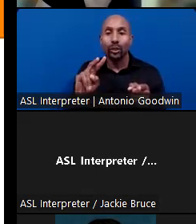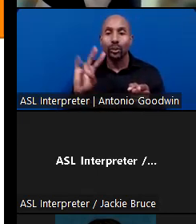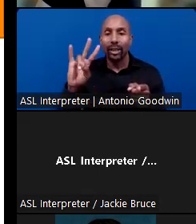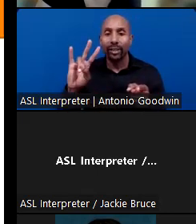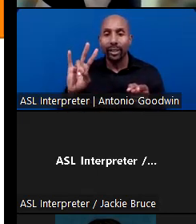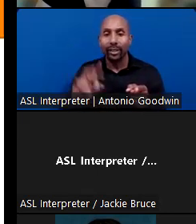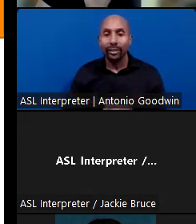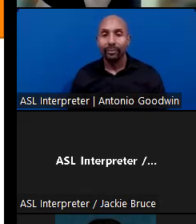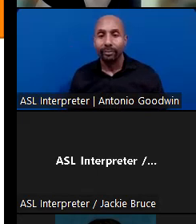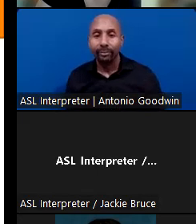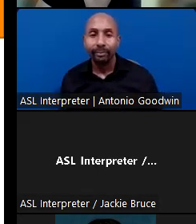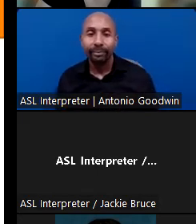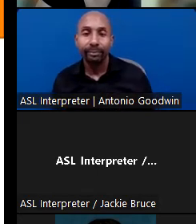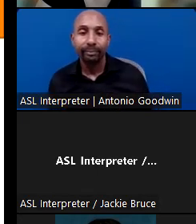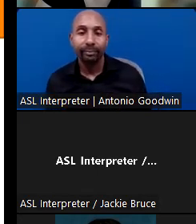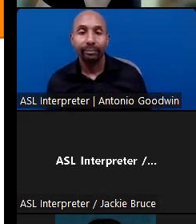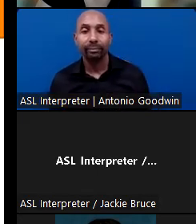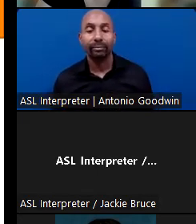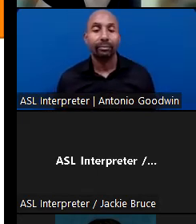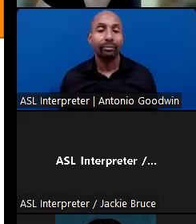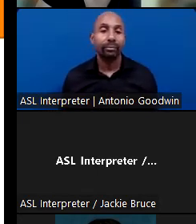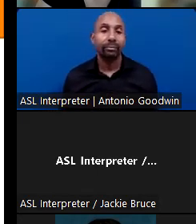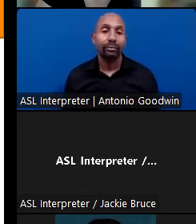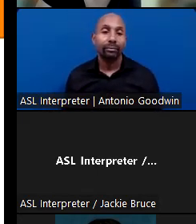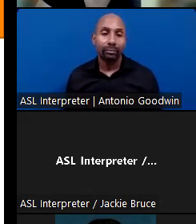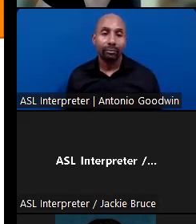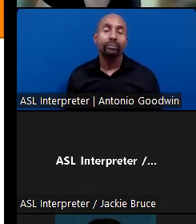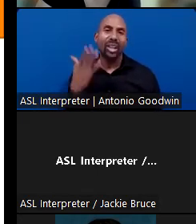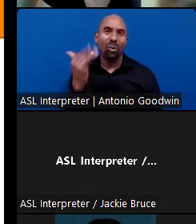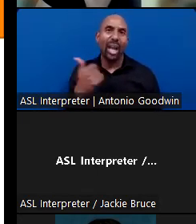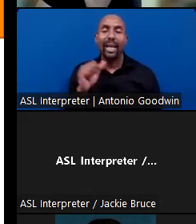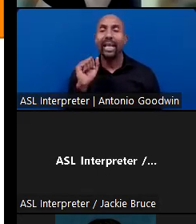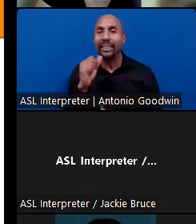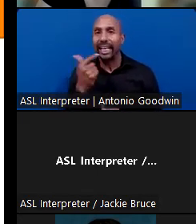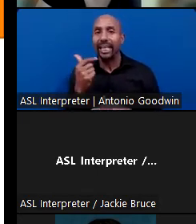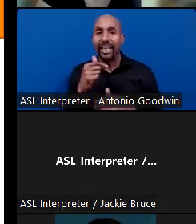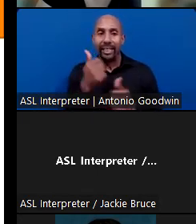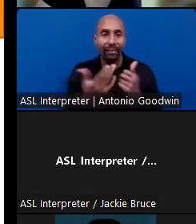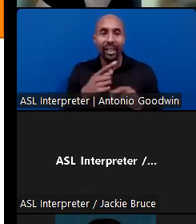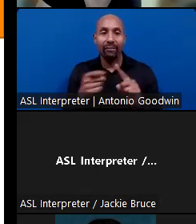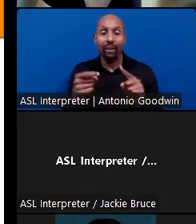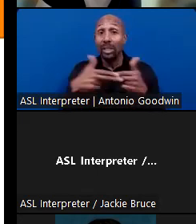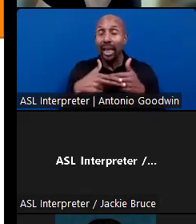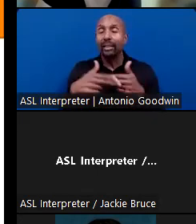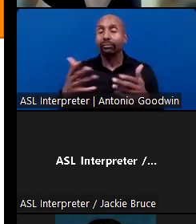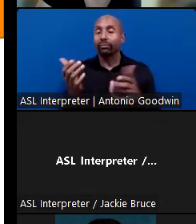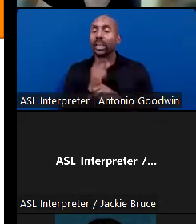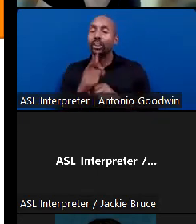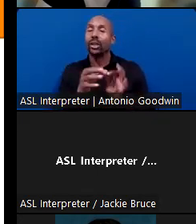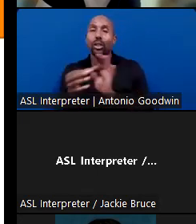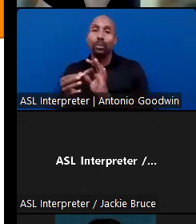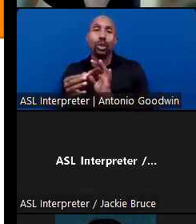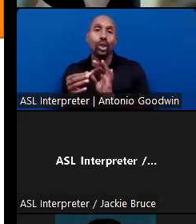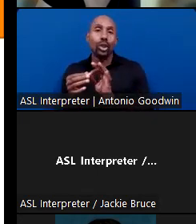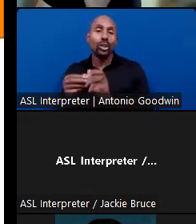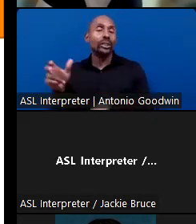And again, I'm spelling all this out so that the interpreters will interpret it, since they interpret